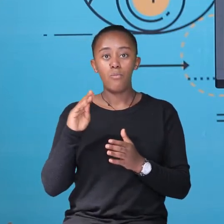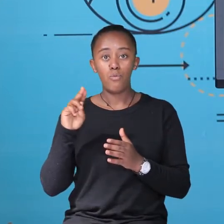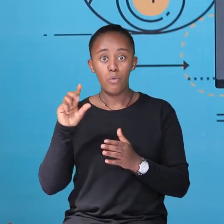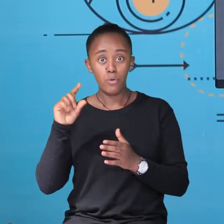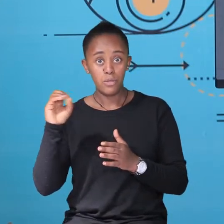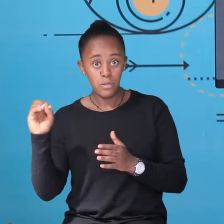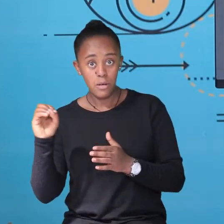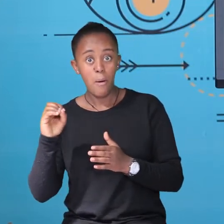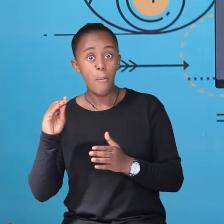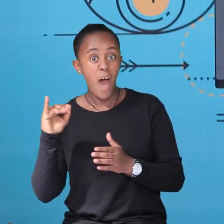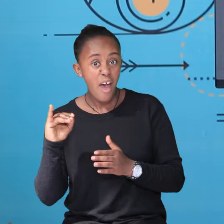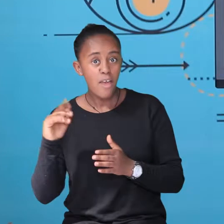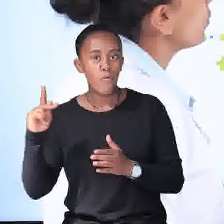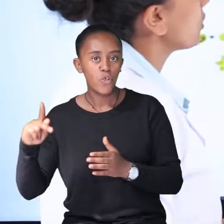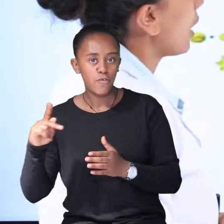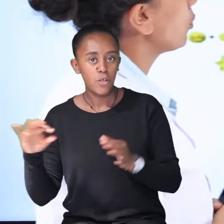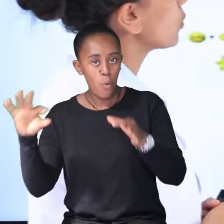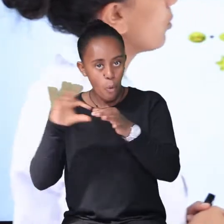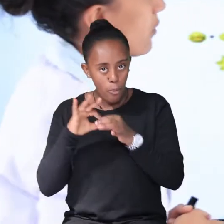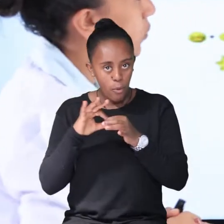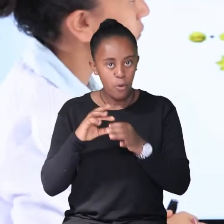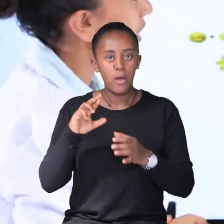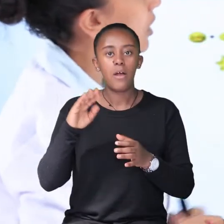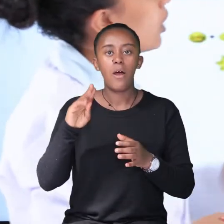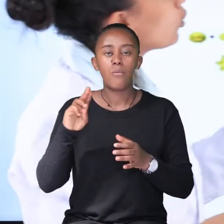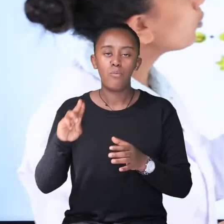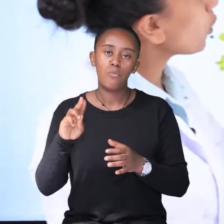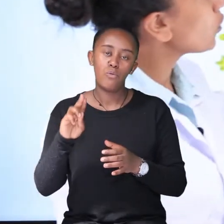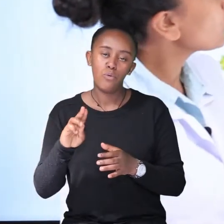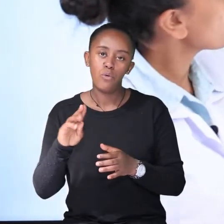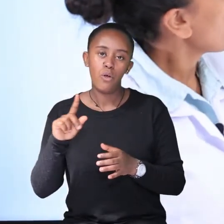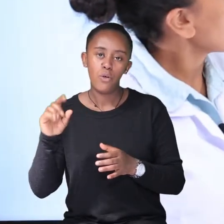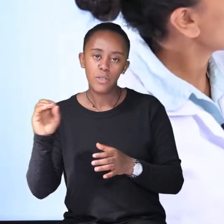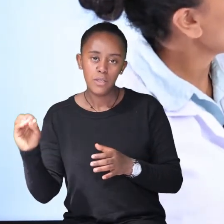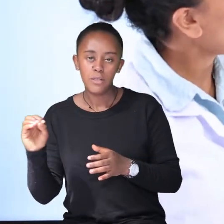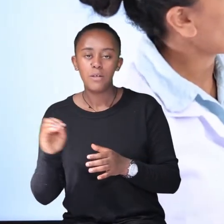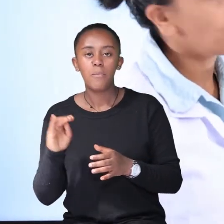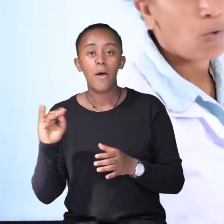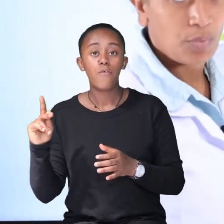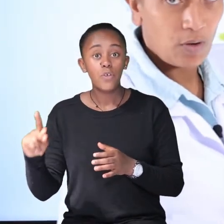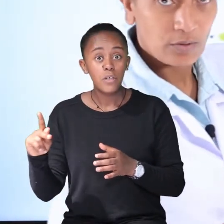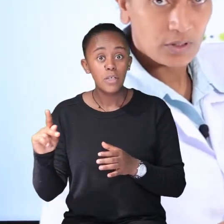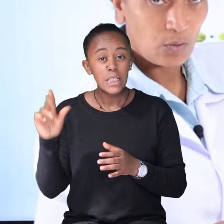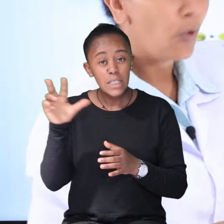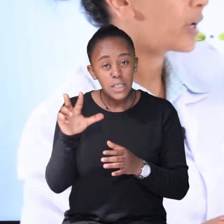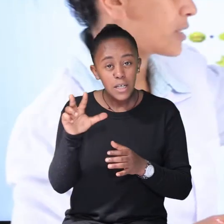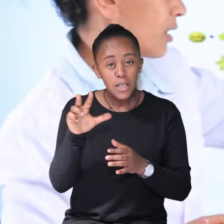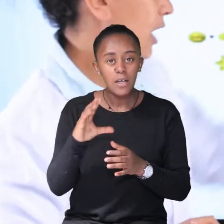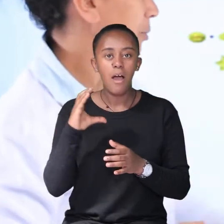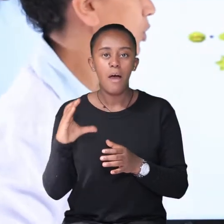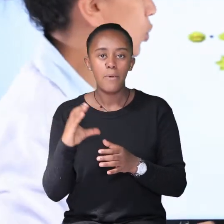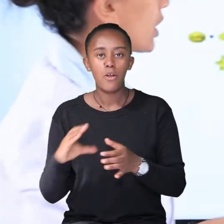carbon dioxide will combine with ribulose biphosphate to produce a 3-carbon compound or